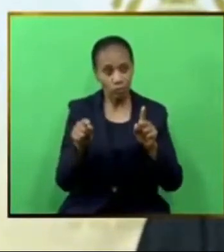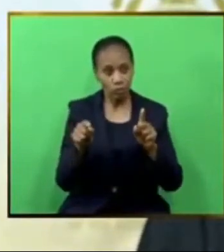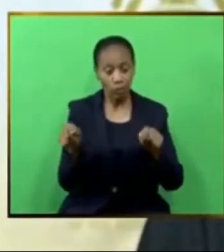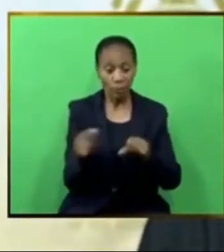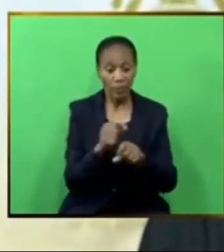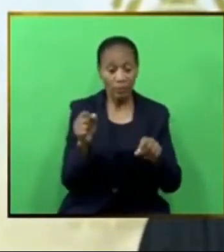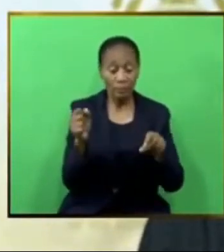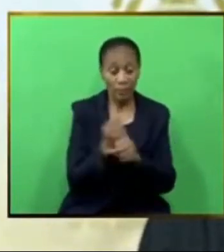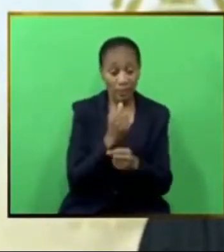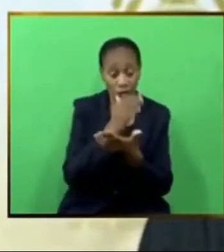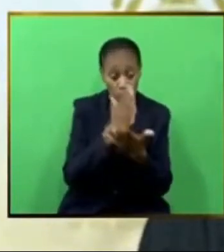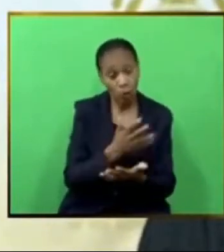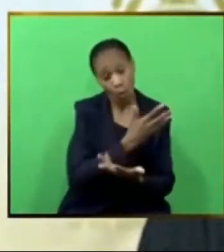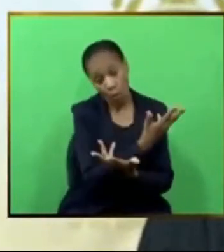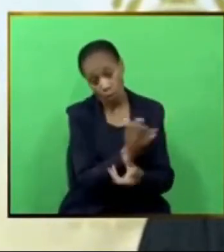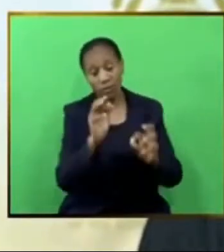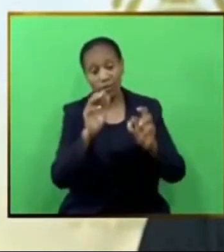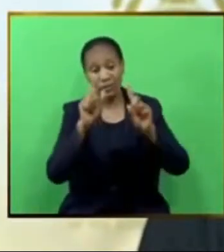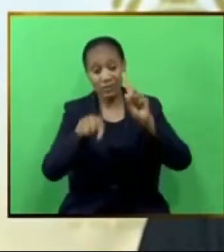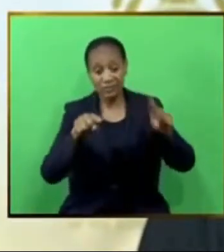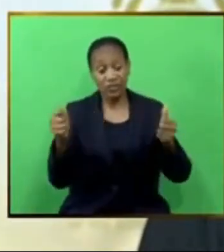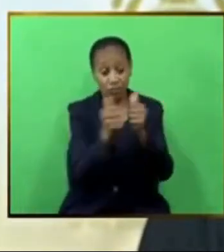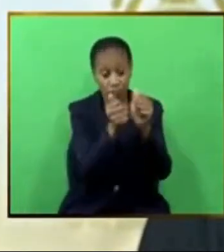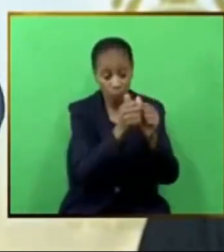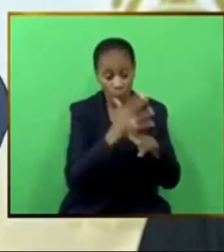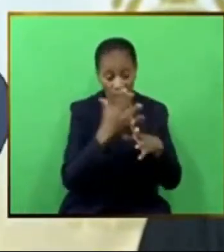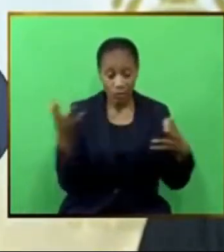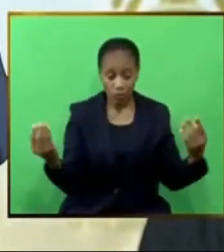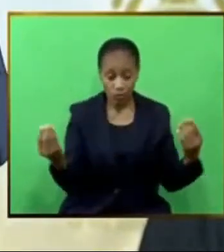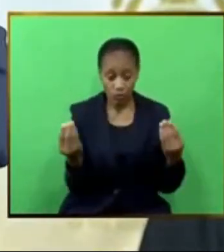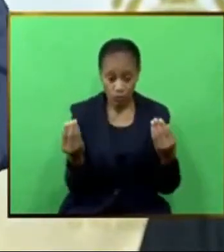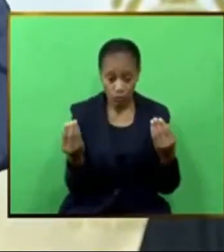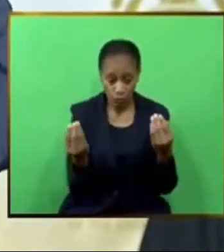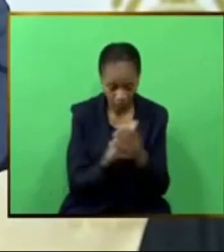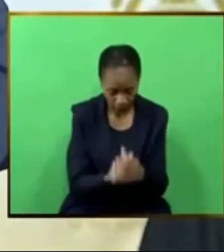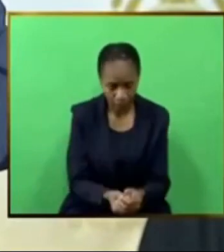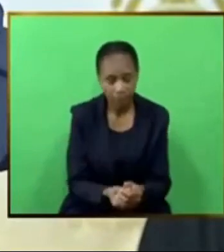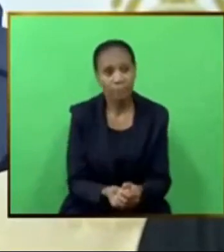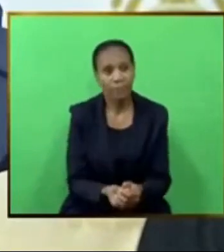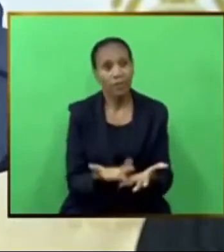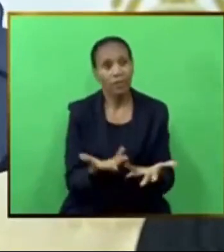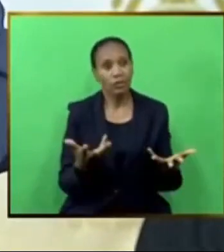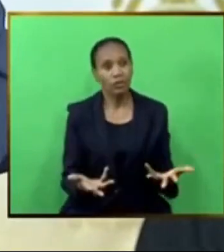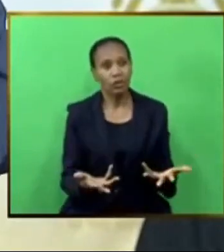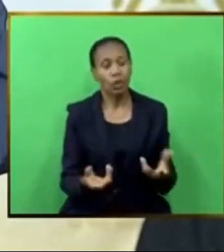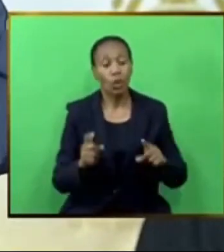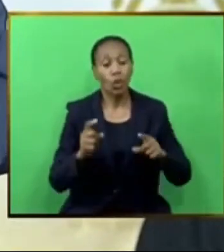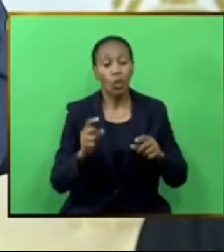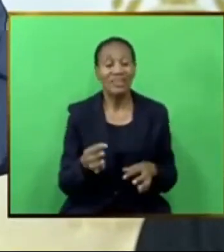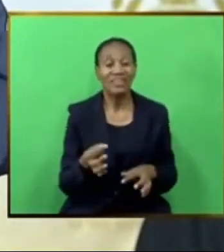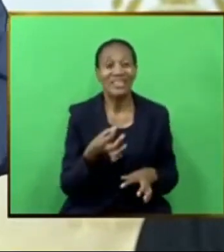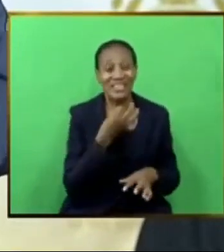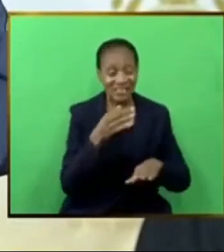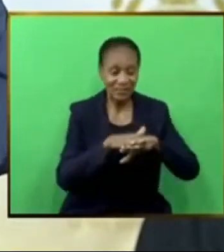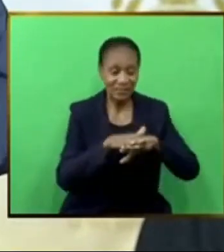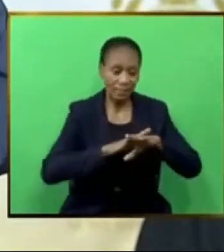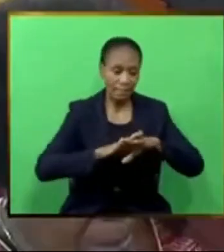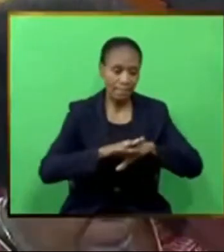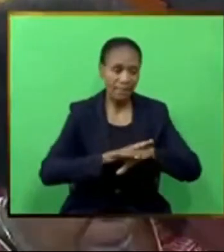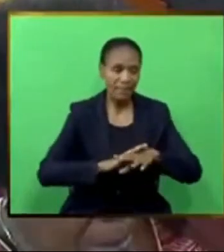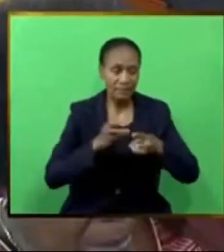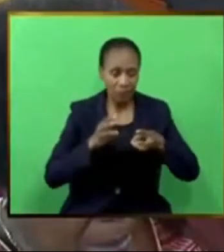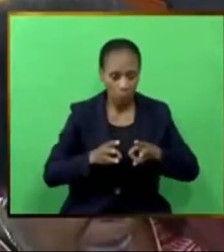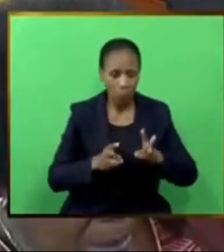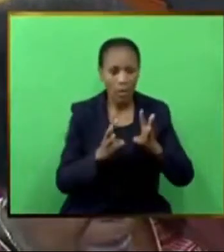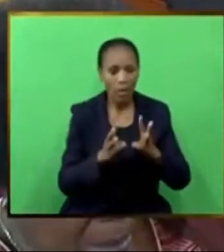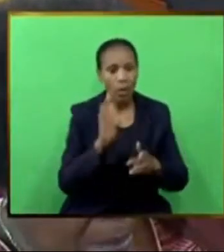change. As climate-related disasters intensify and multi-layer risk-based approach is